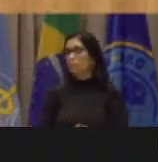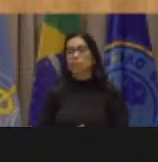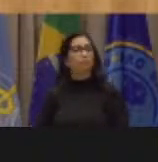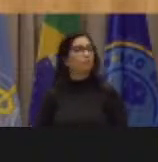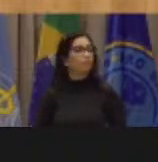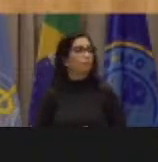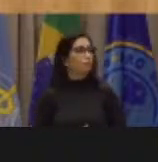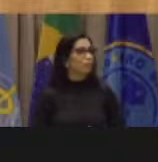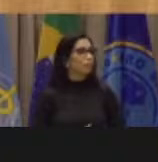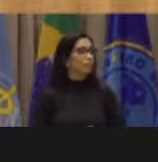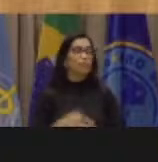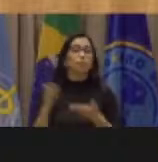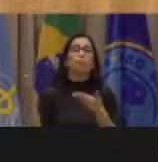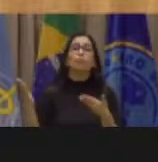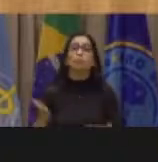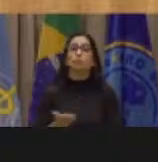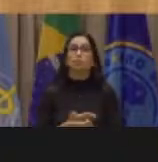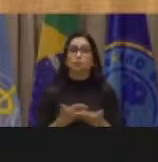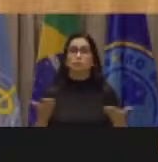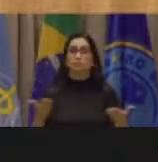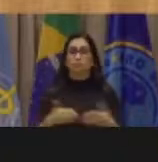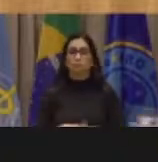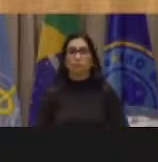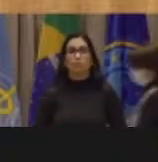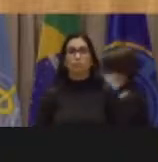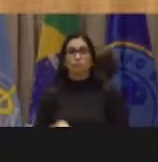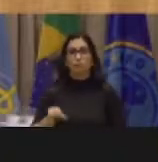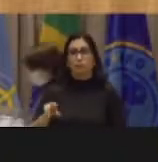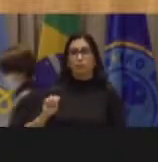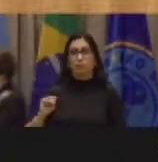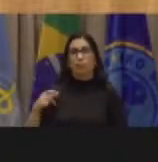Pajo has given us. Now